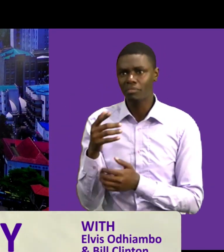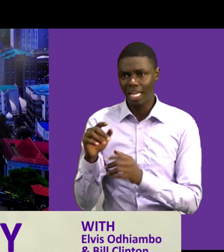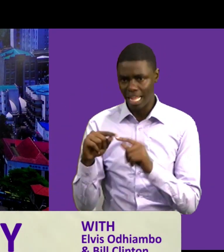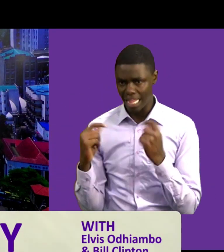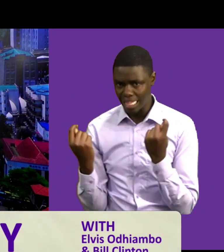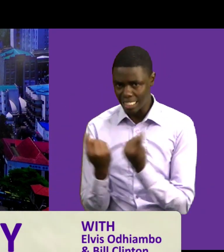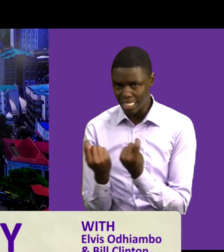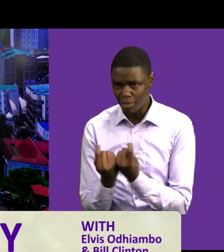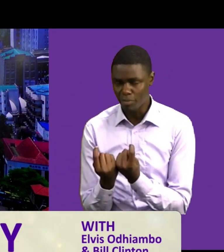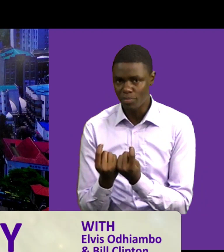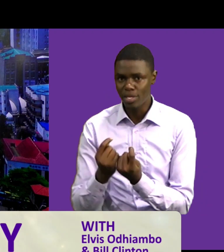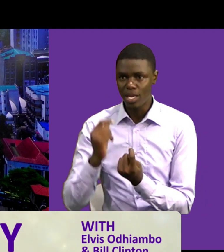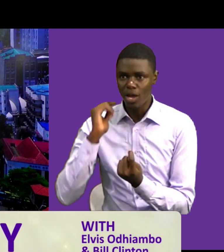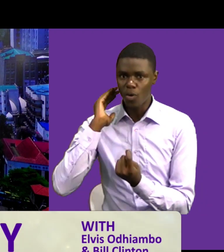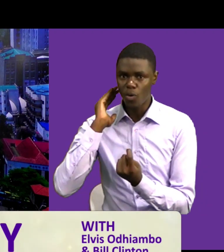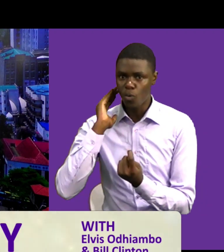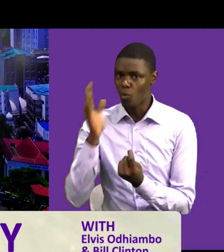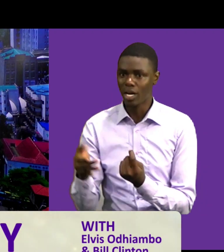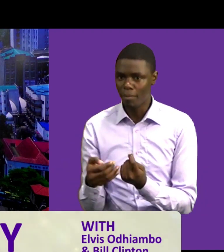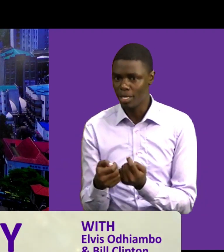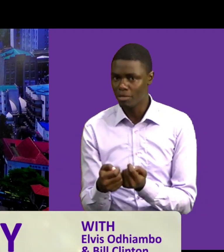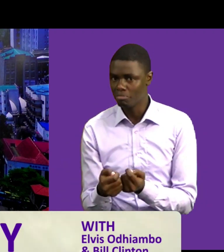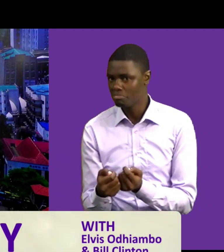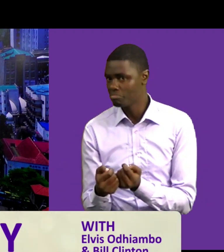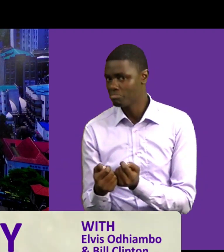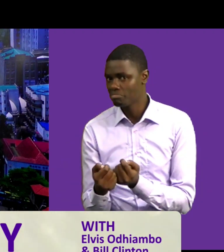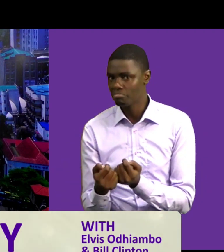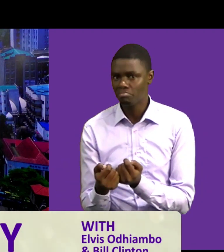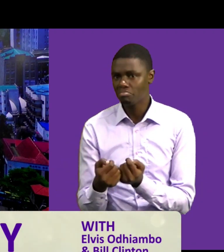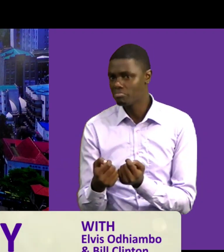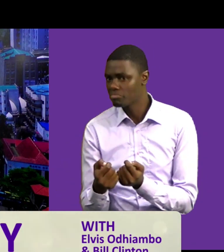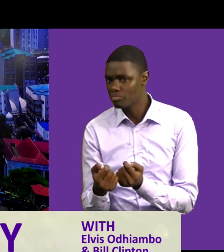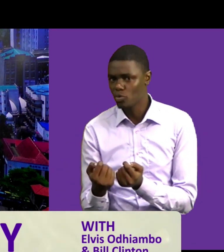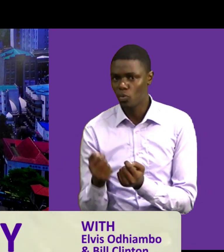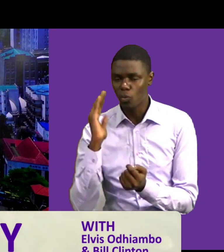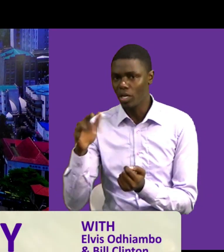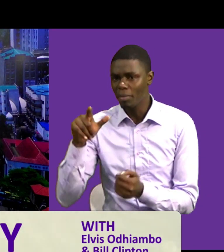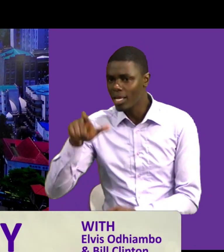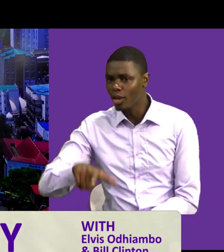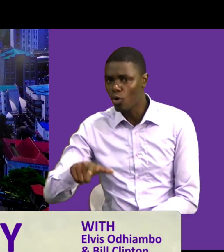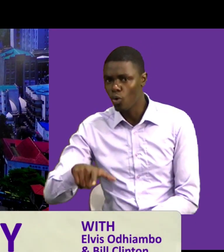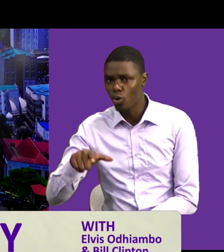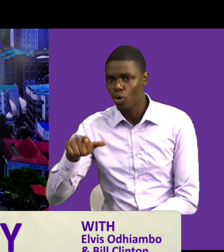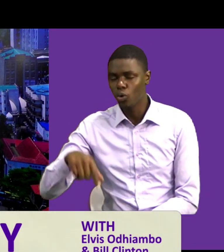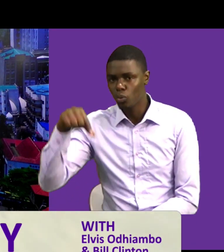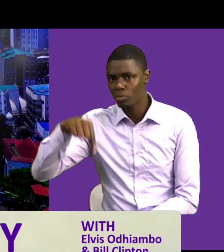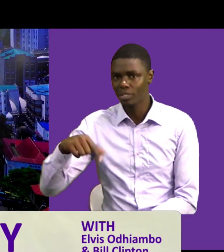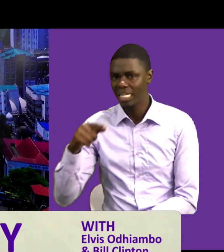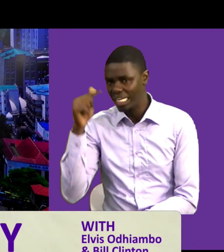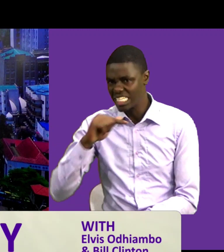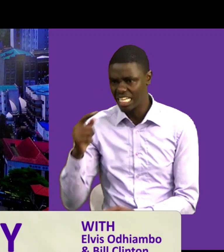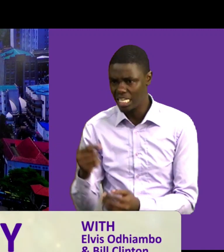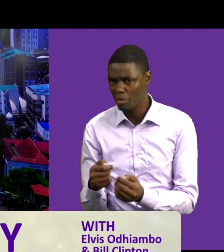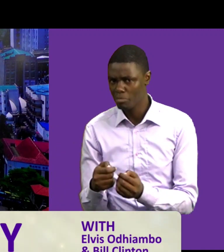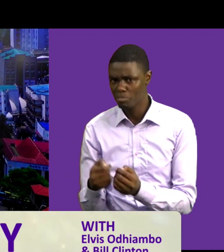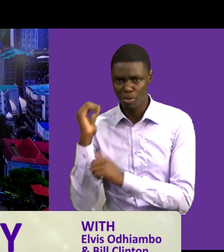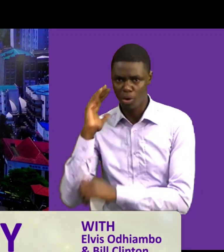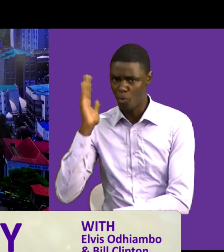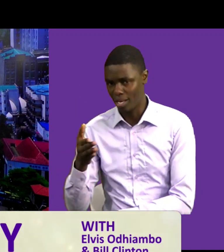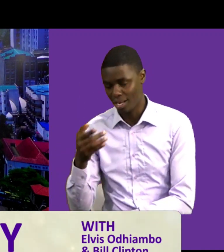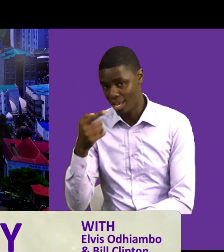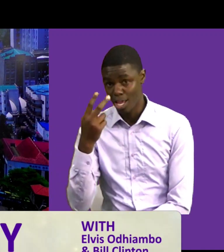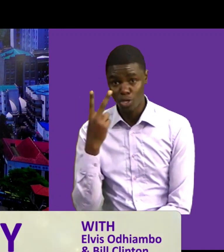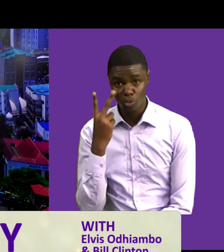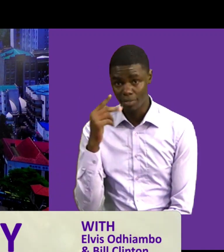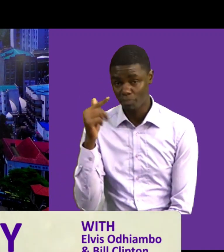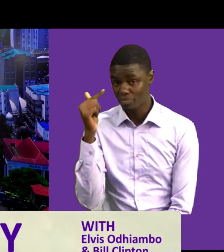the team that I may say they have the little or less chances of qualifying is Tanzania, because you